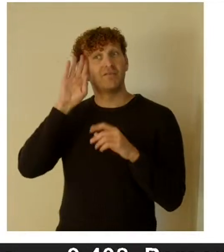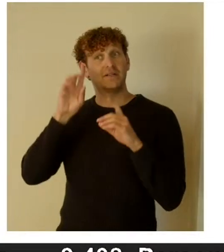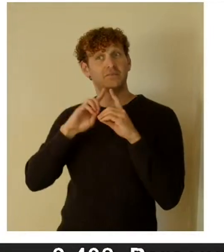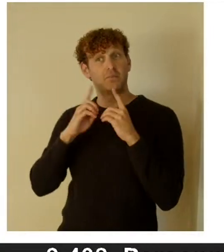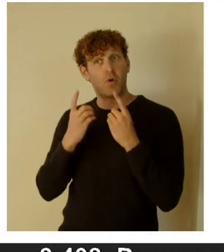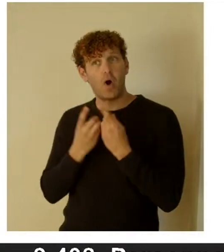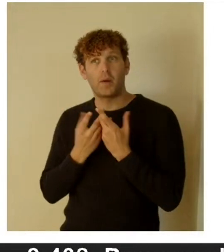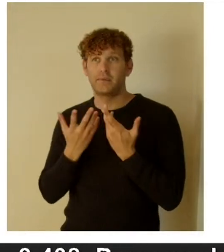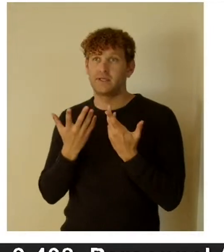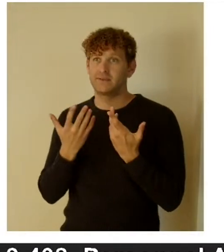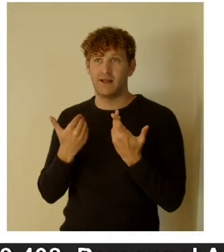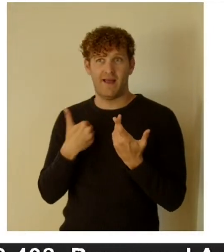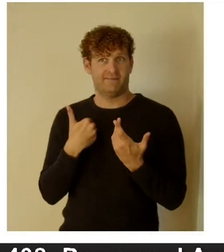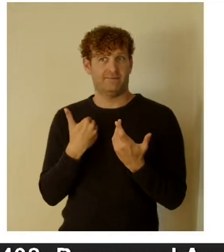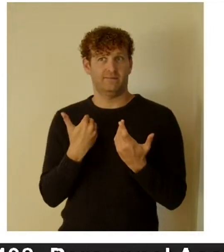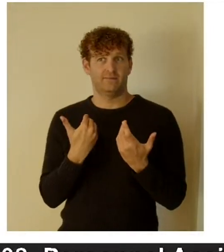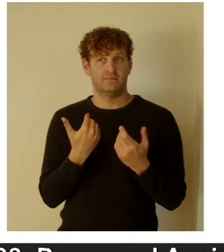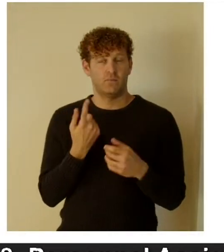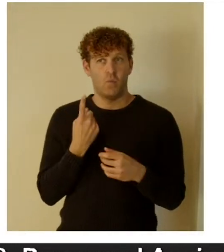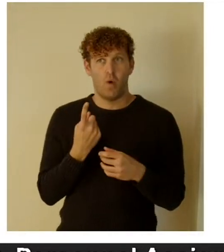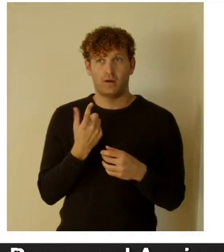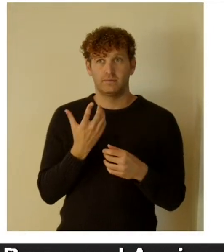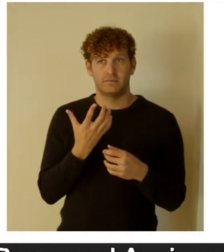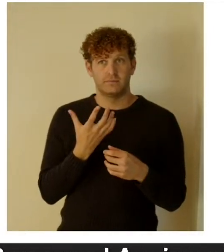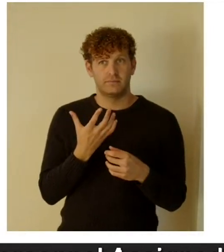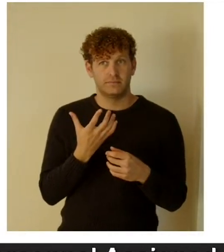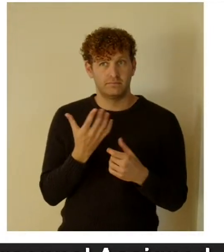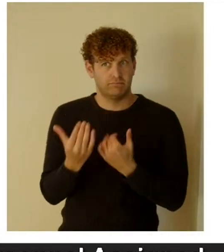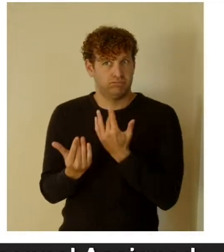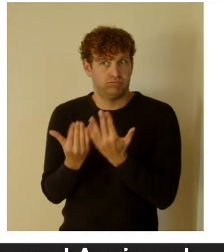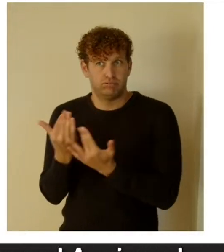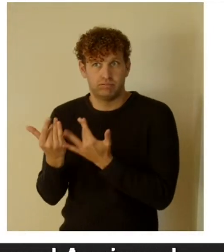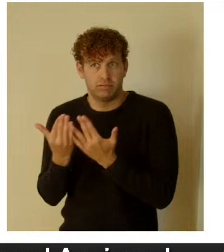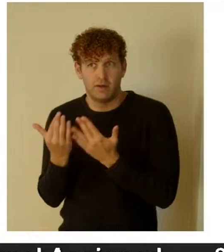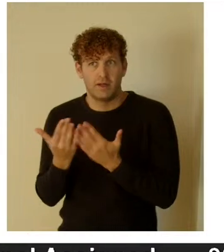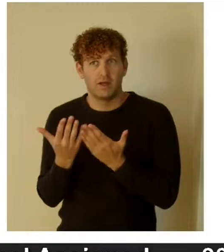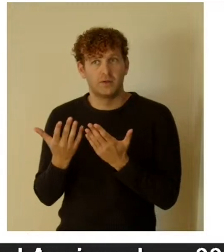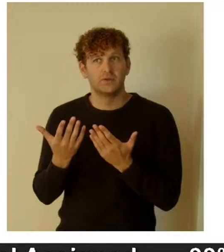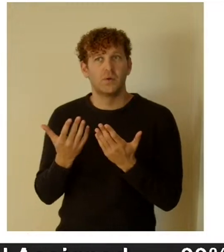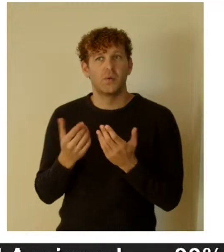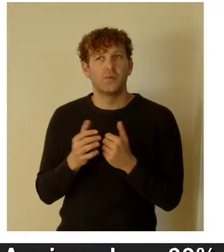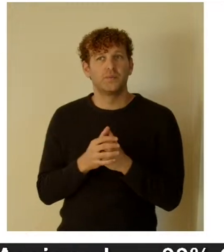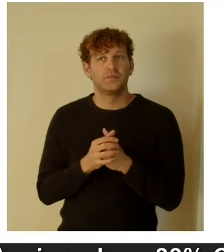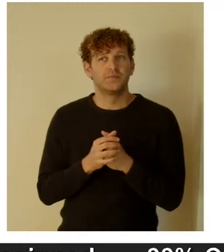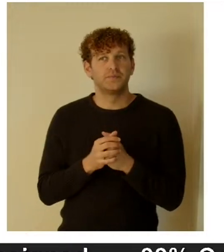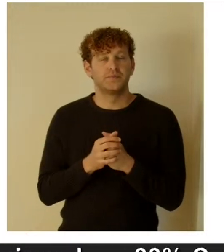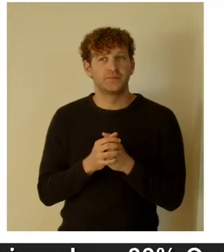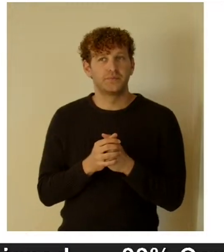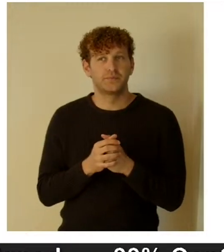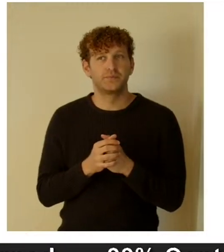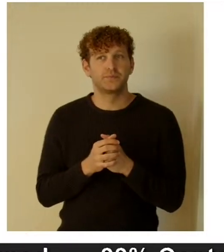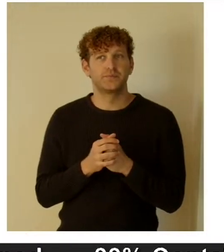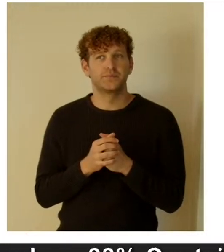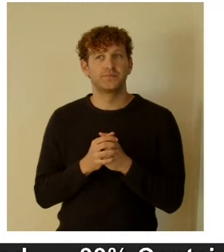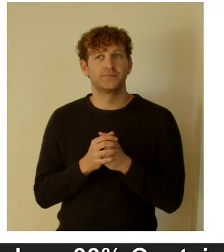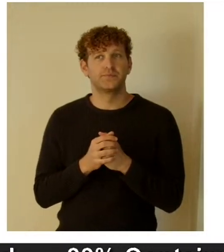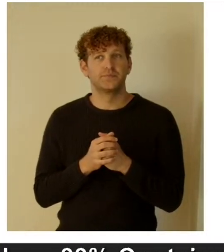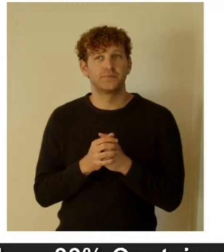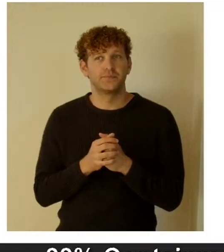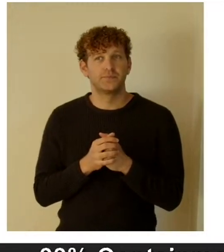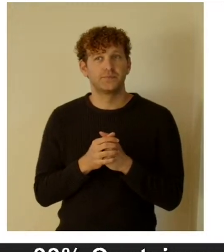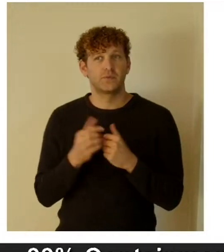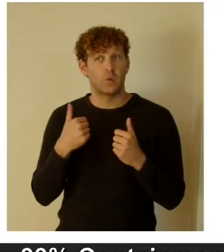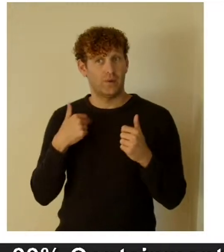spot well interior. There's a lot of heat still out there. It shows on our infrared flights that we get. And